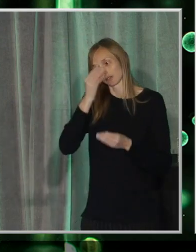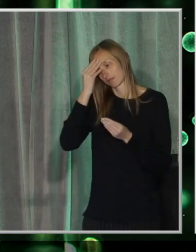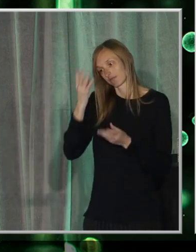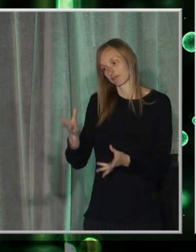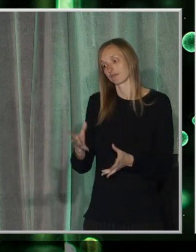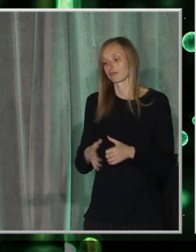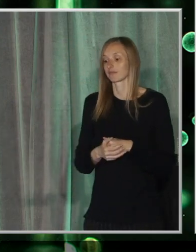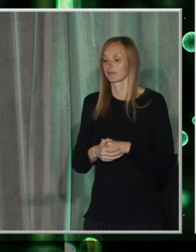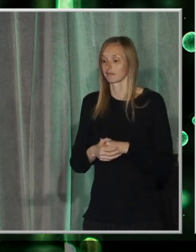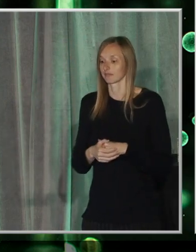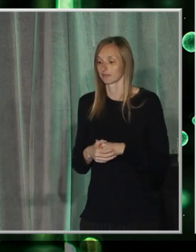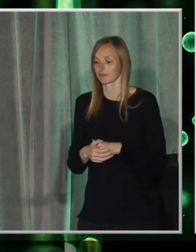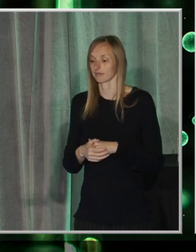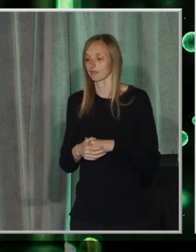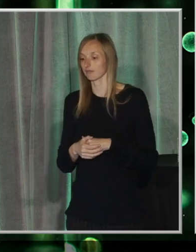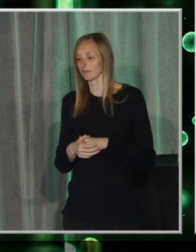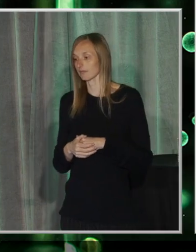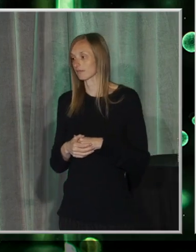Perfect.